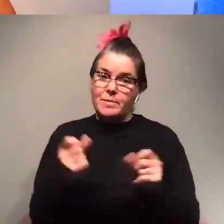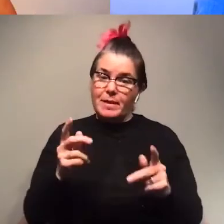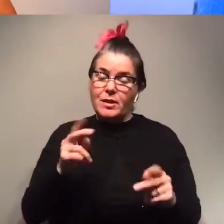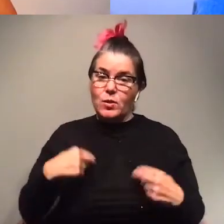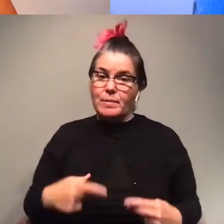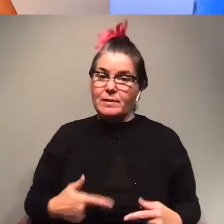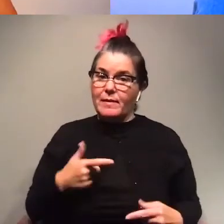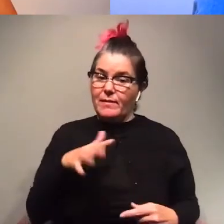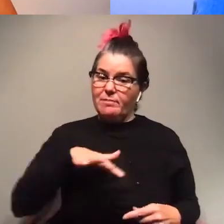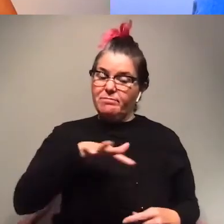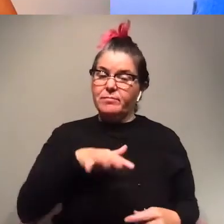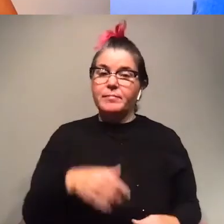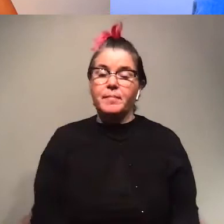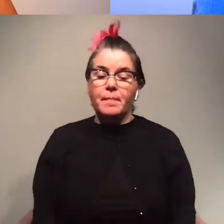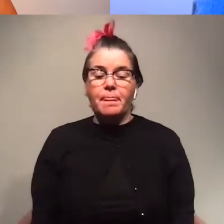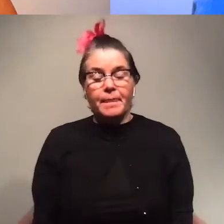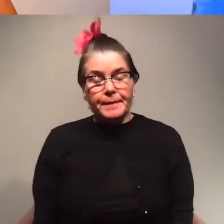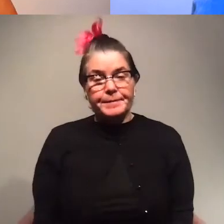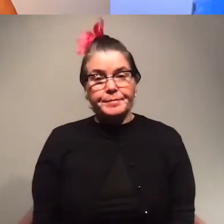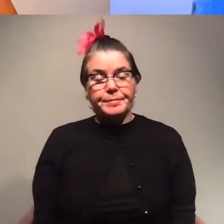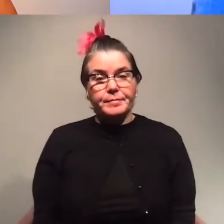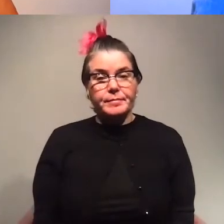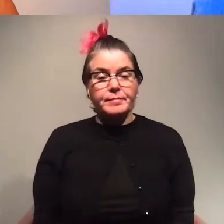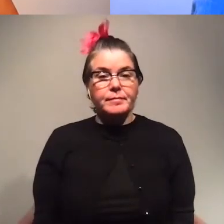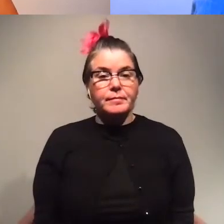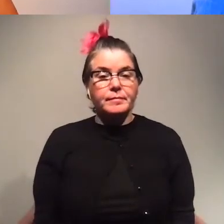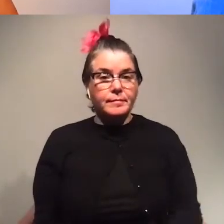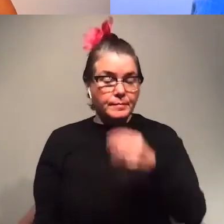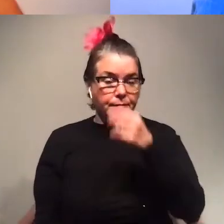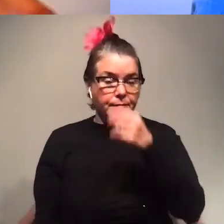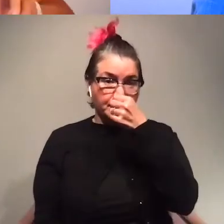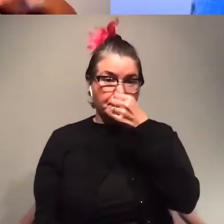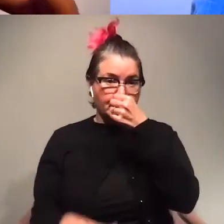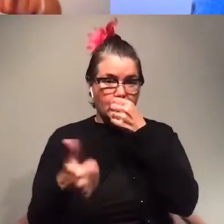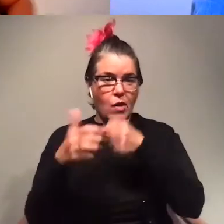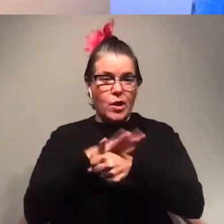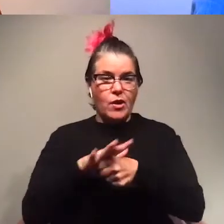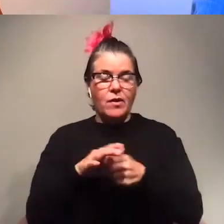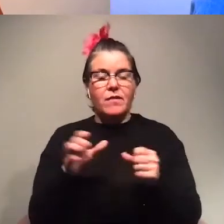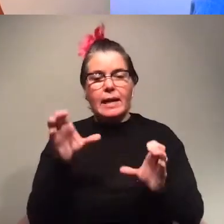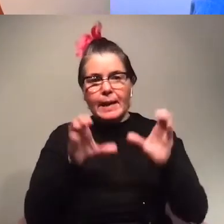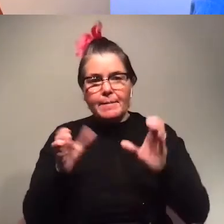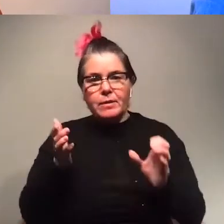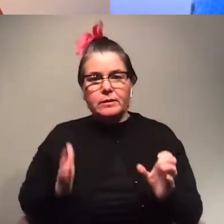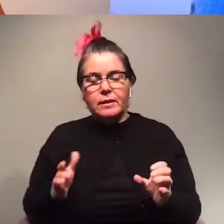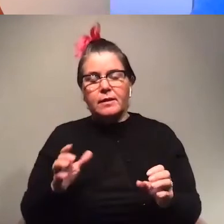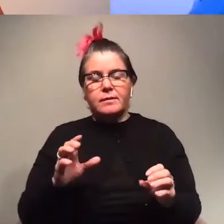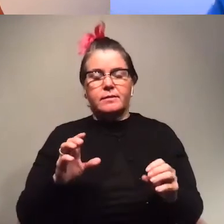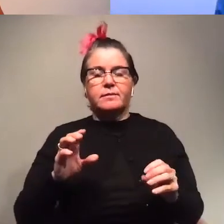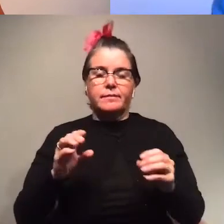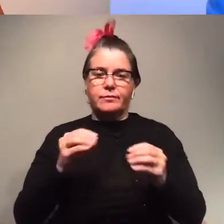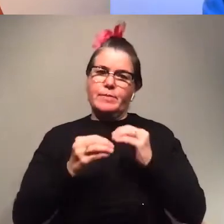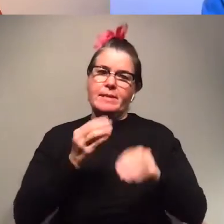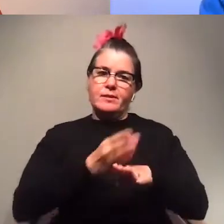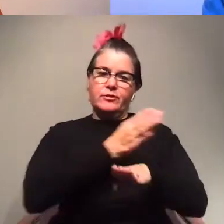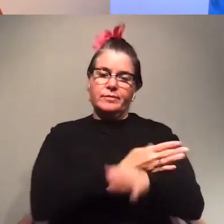Gulf, along the Gulf of Mexico. So yeah, I think that'd be another area for like a chemical side of remediation. Yeah, cool.